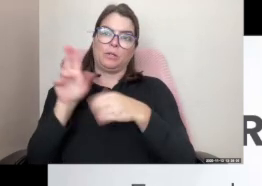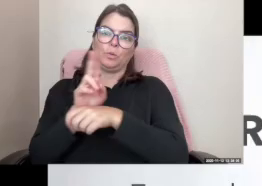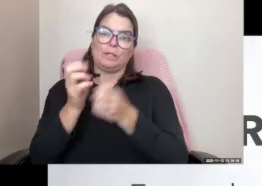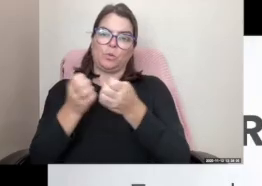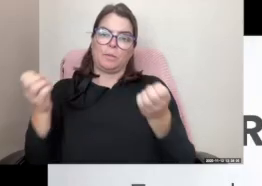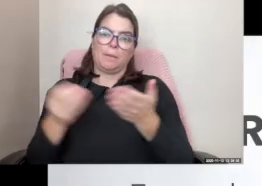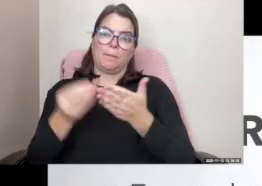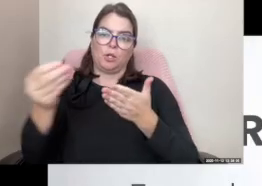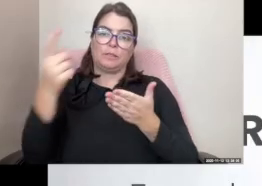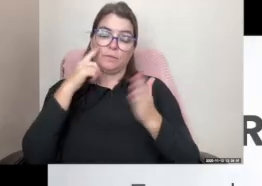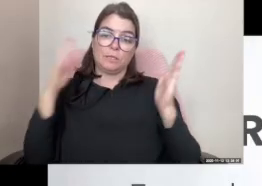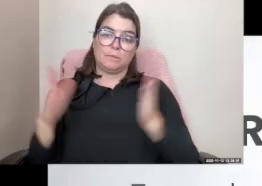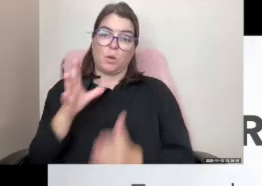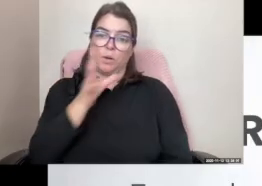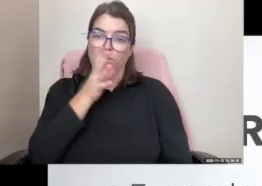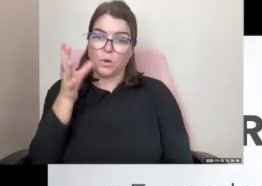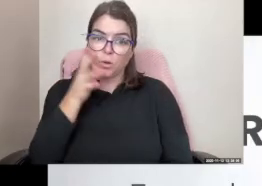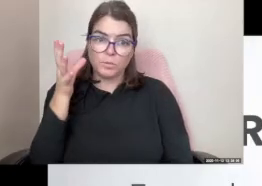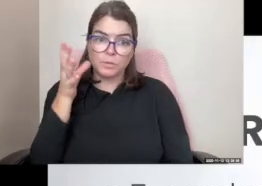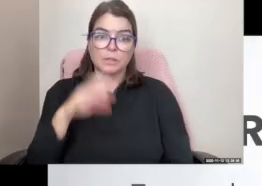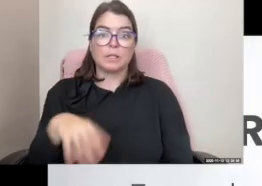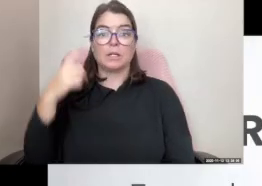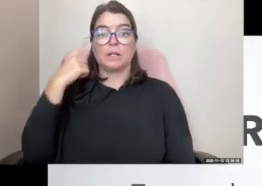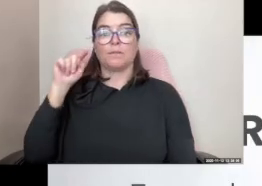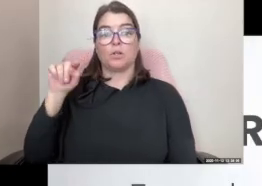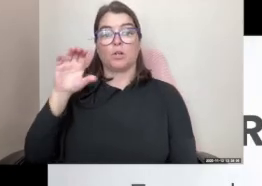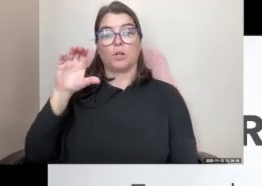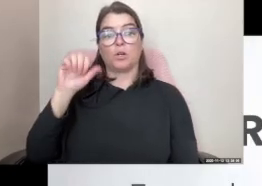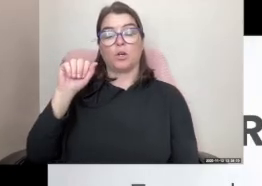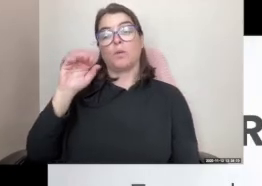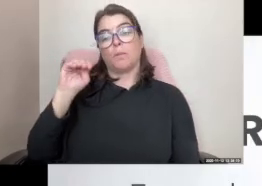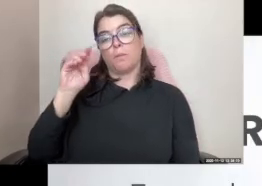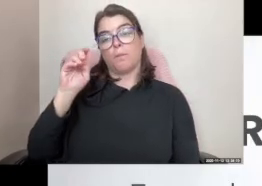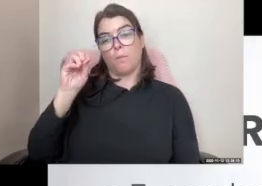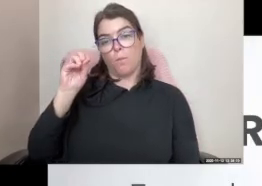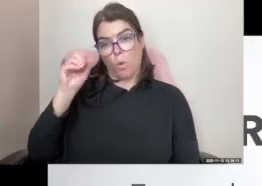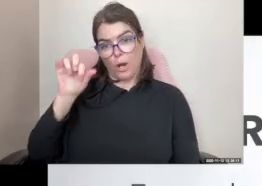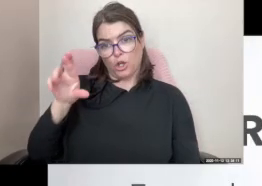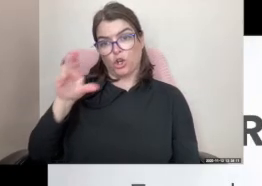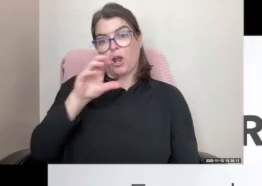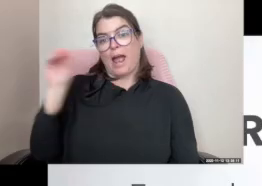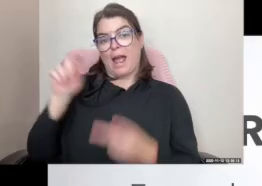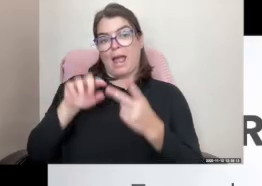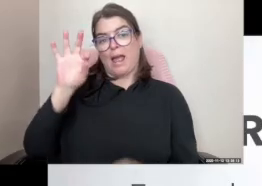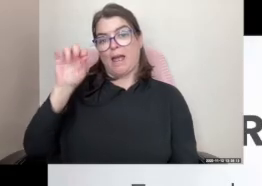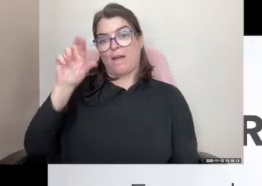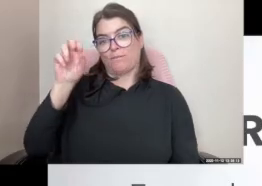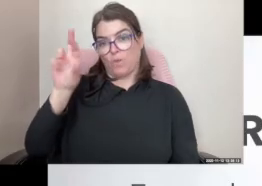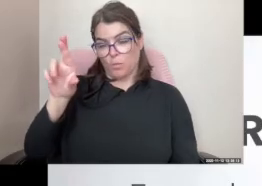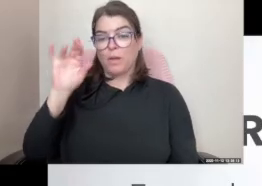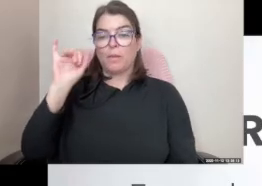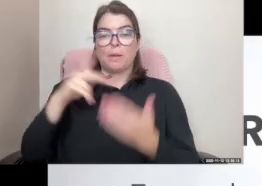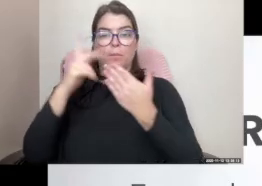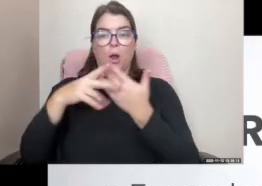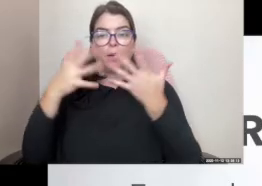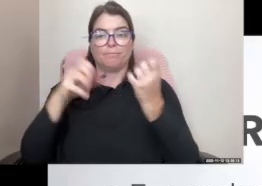Agricultural Replacement Measures for Emission Reductions Program, also known as FARMER, this program now allows clean used equipment purchases for